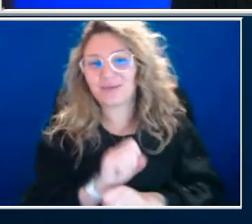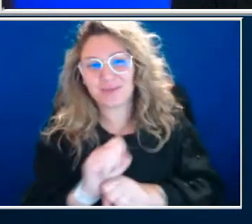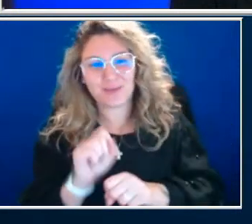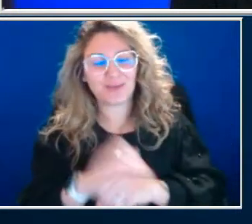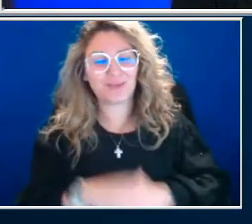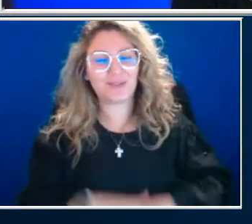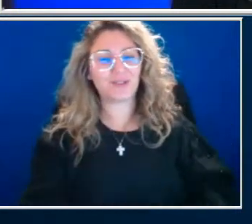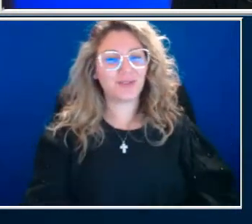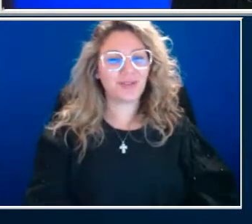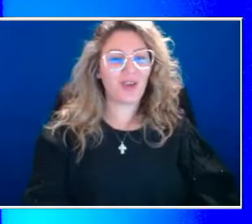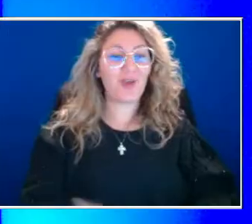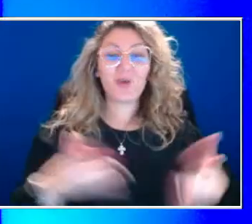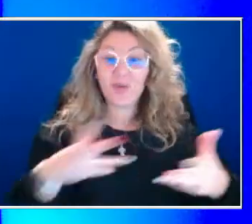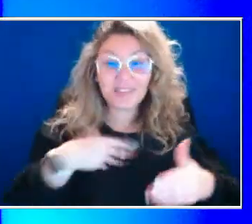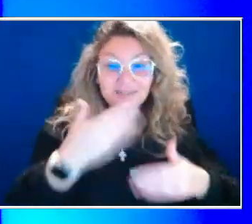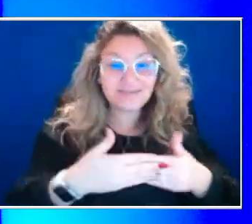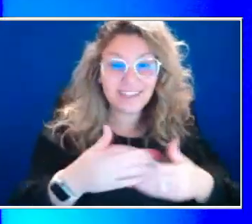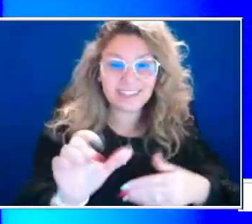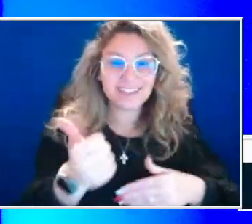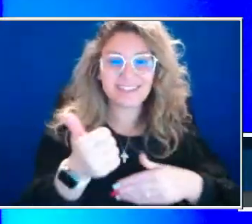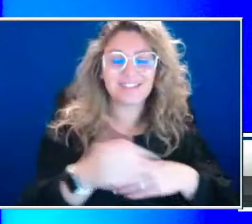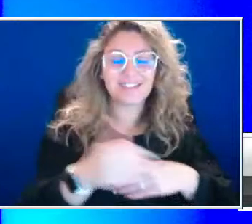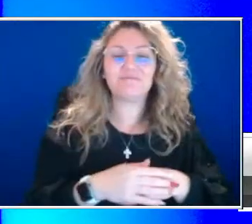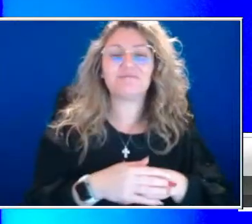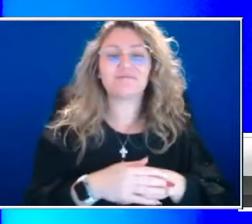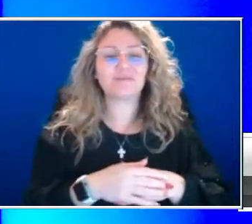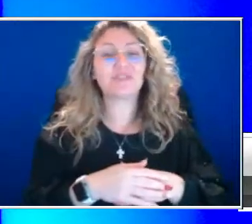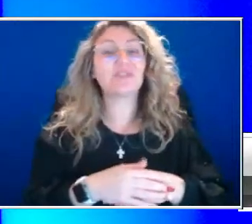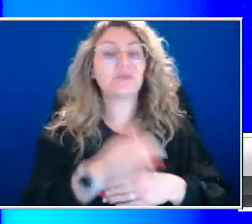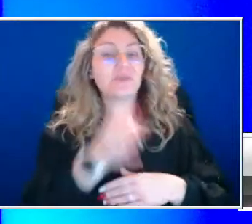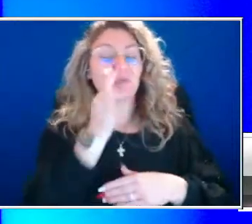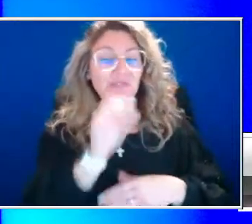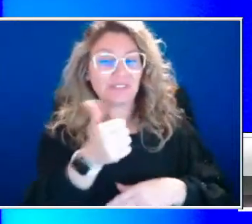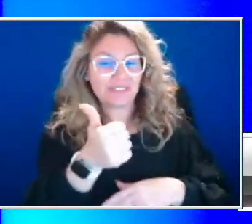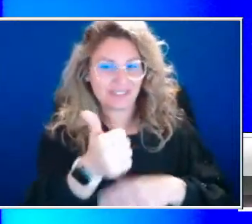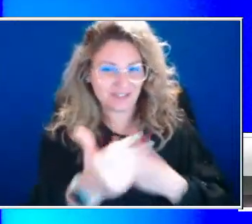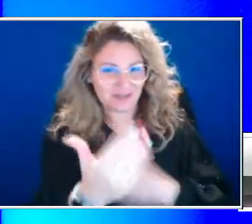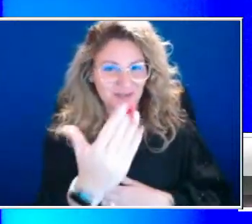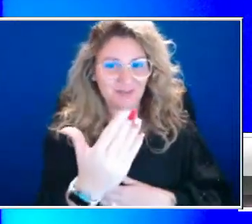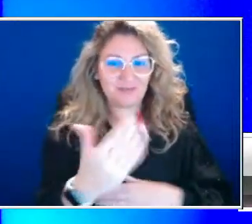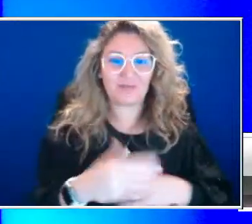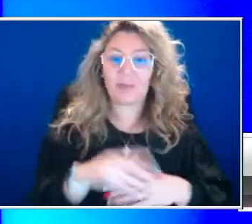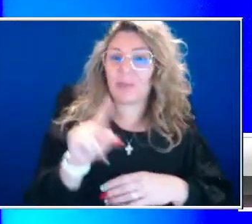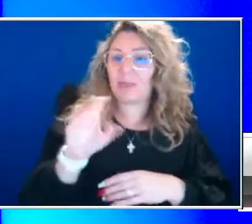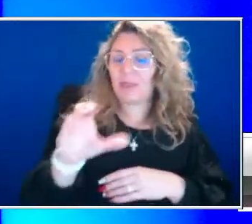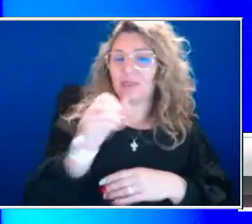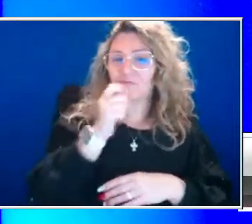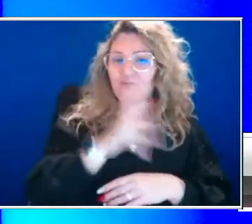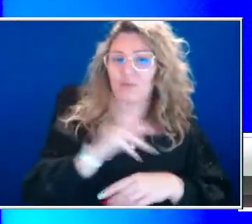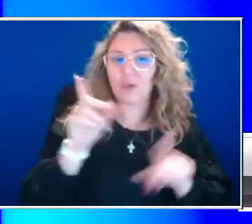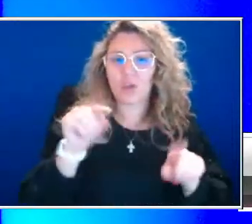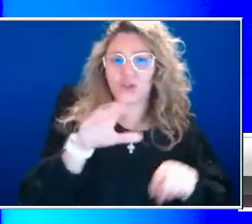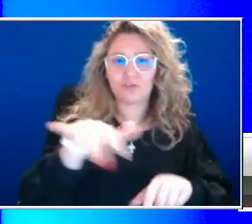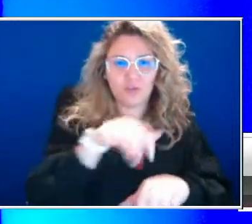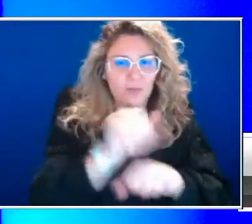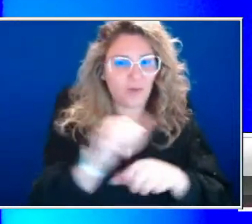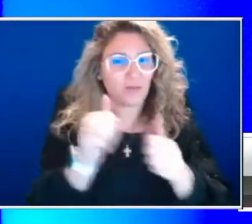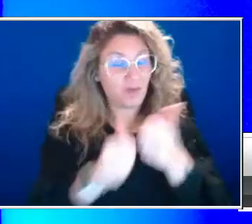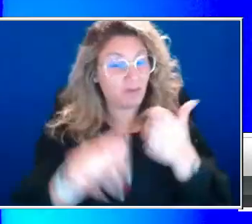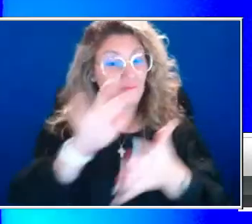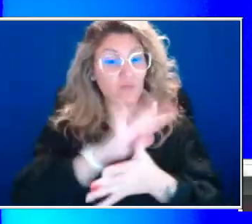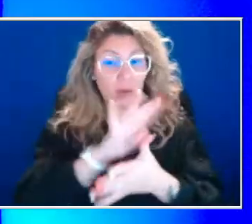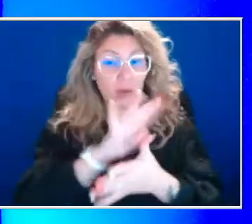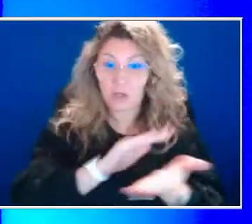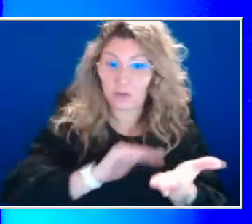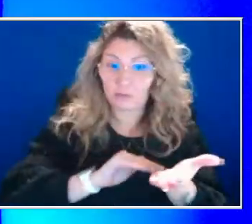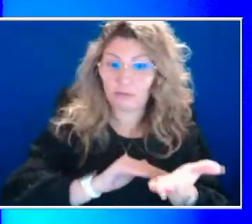we got coming up at 10? So coming up at 10 a.m. this morning, a Kansas City woman goes to her appointment with her primary care physician, and